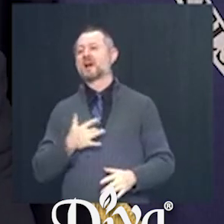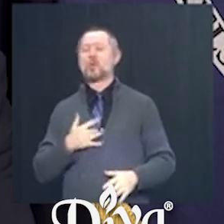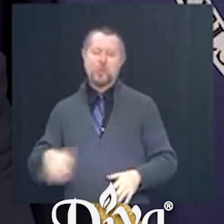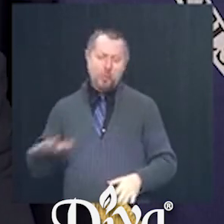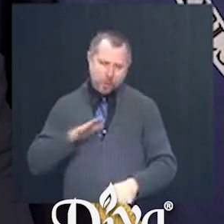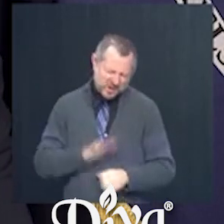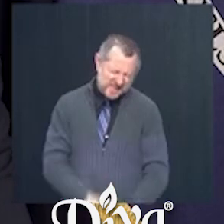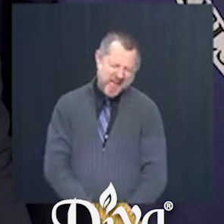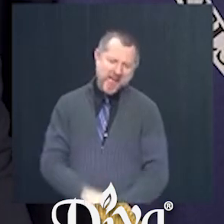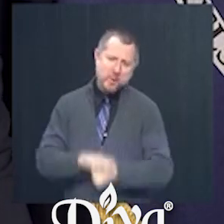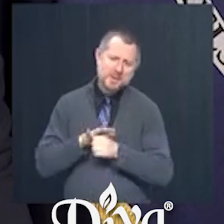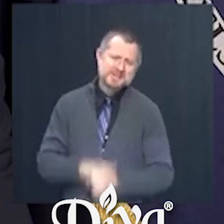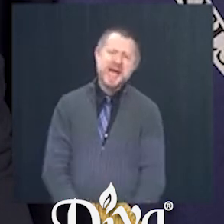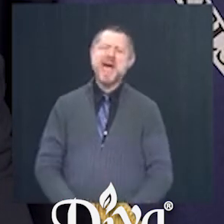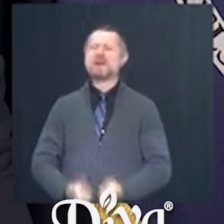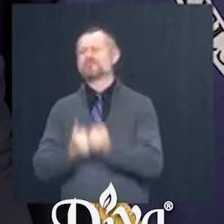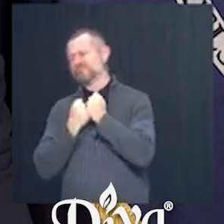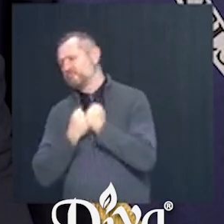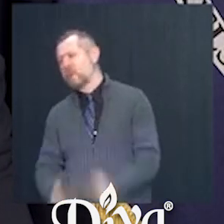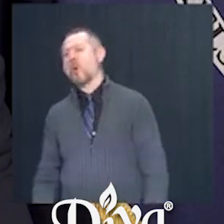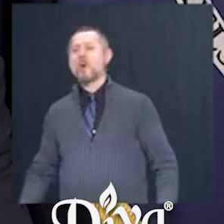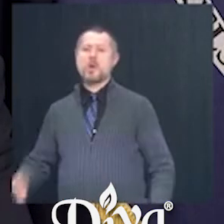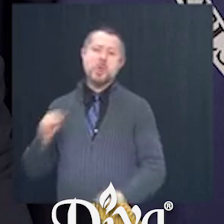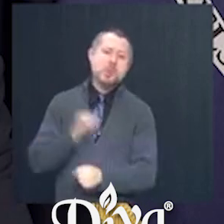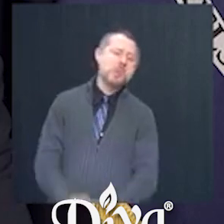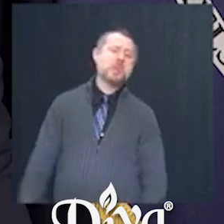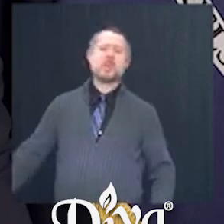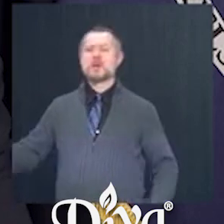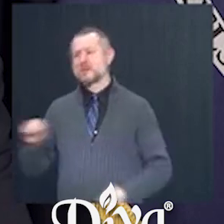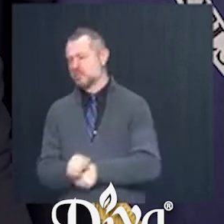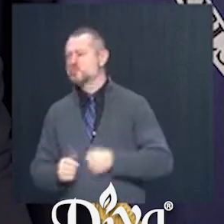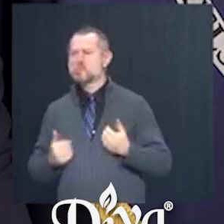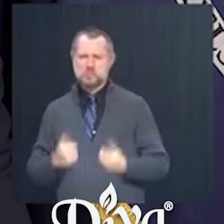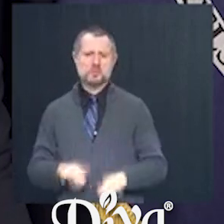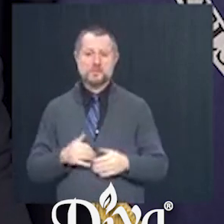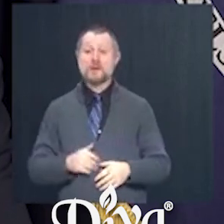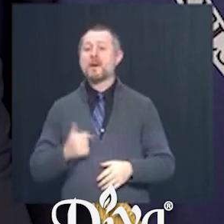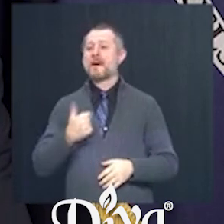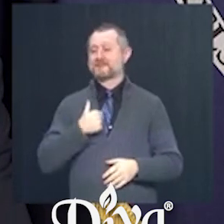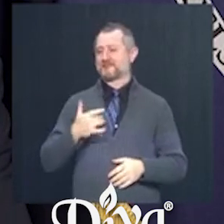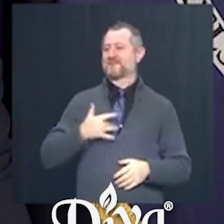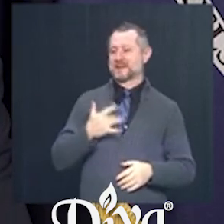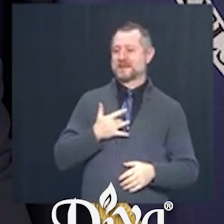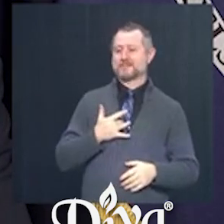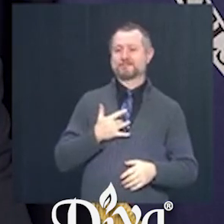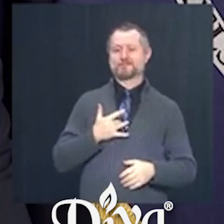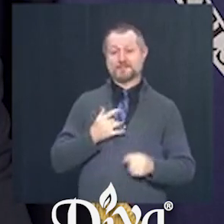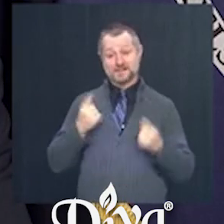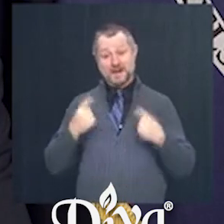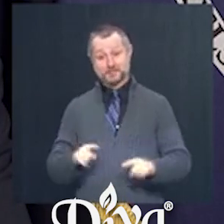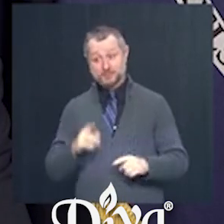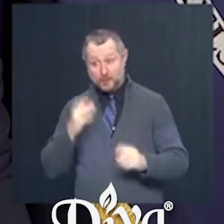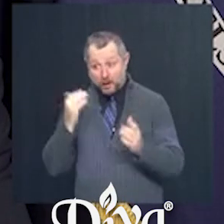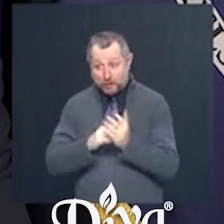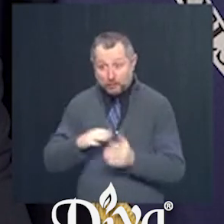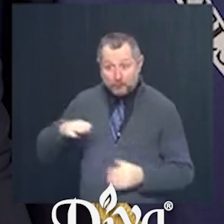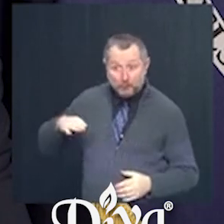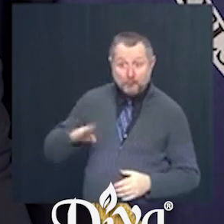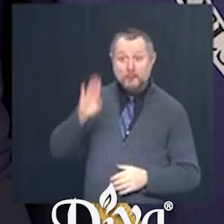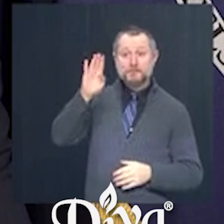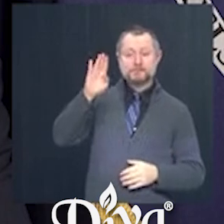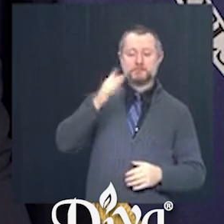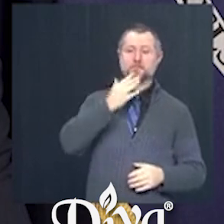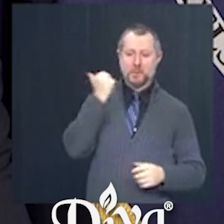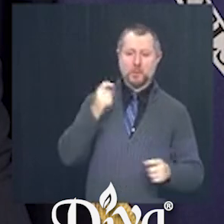fatigue, etc. I believe we're going to be in a more controlled circumstance this time with